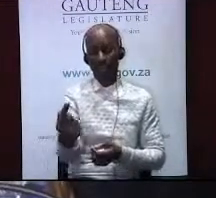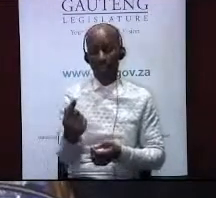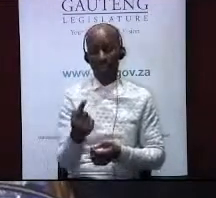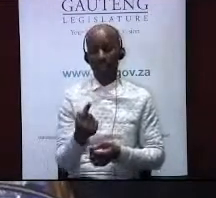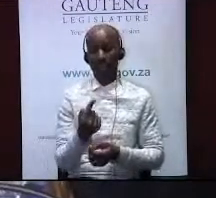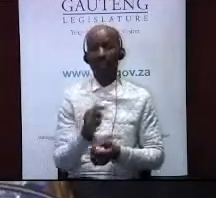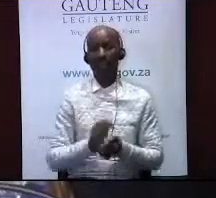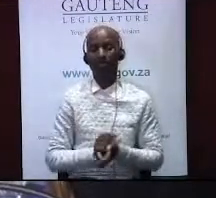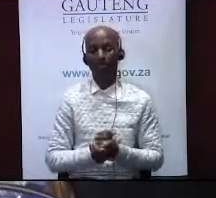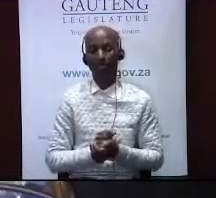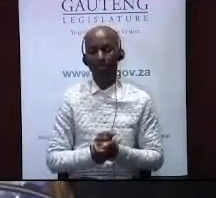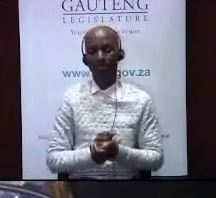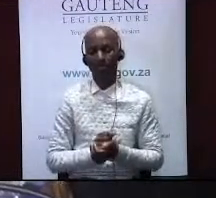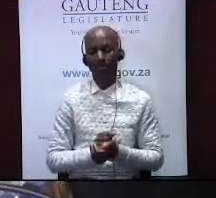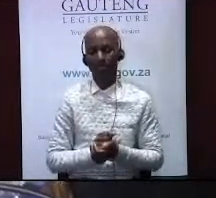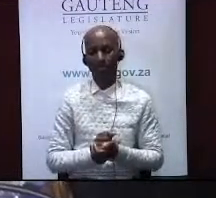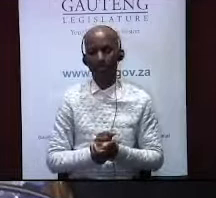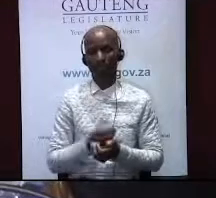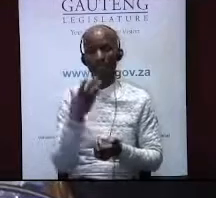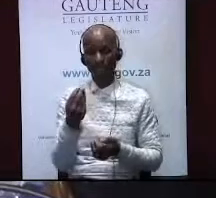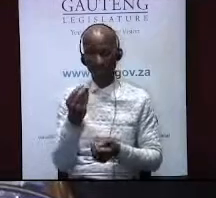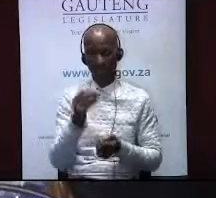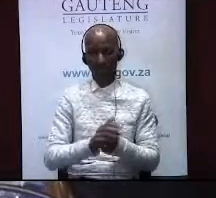there very armed.